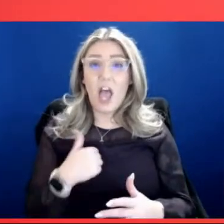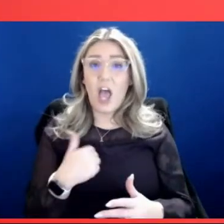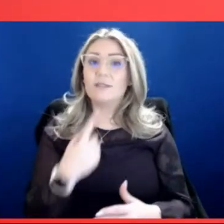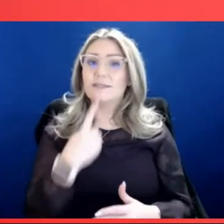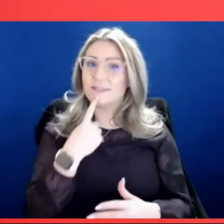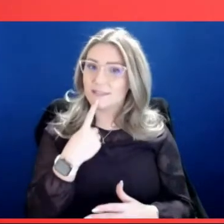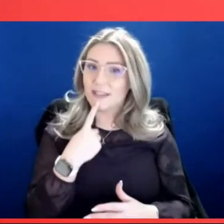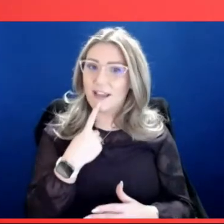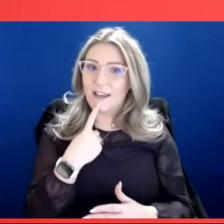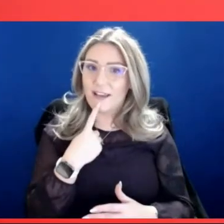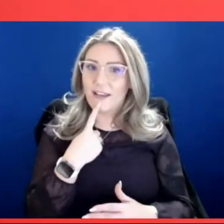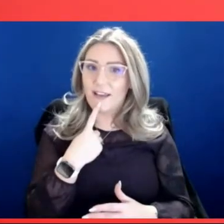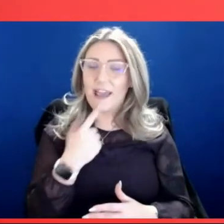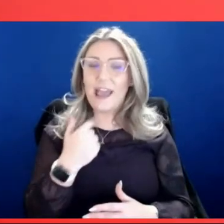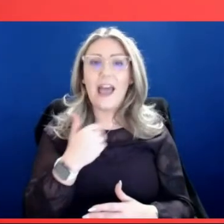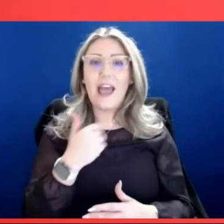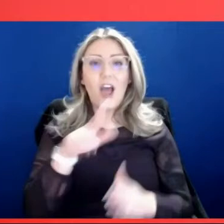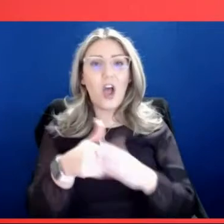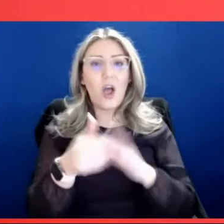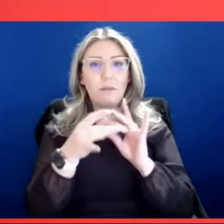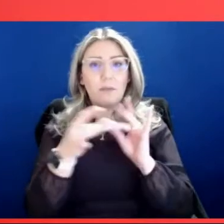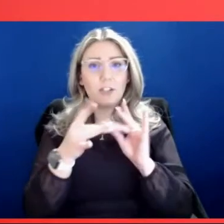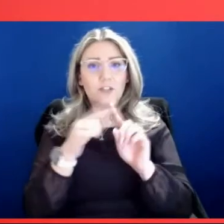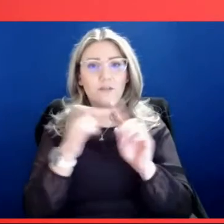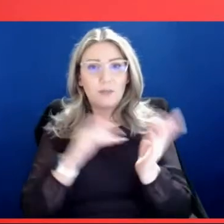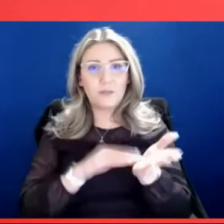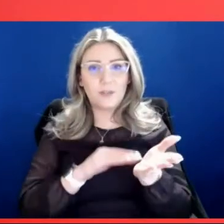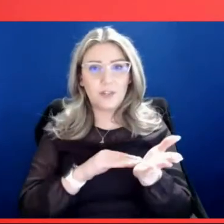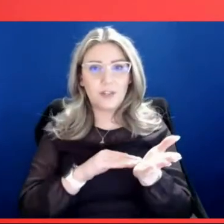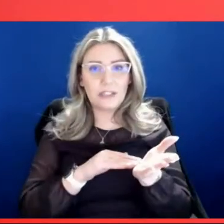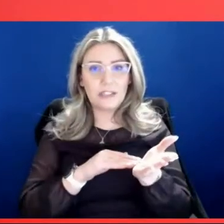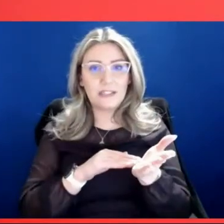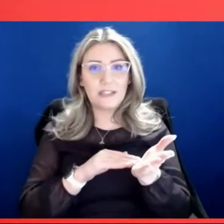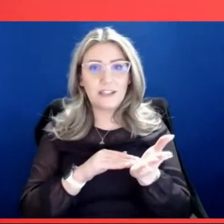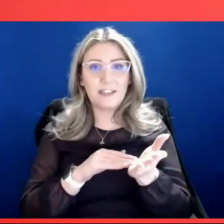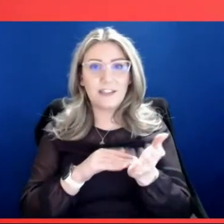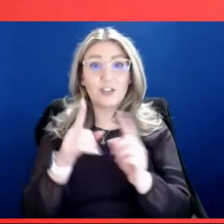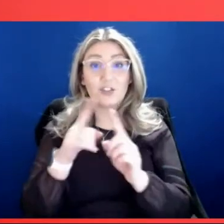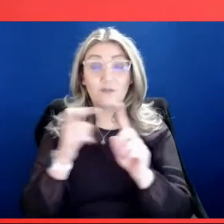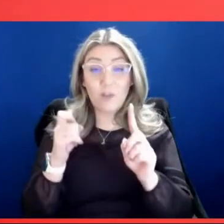all messaging from physicians is done on the physician's personal